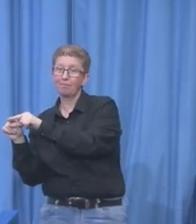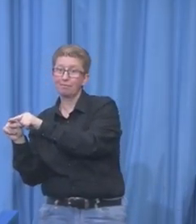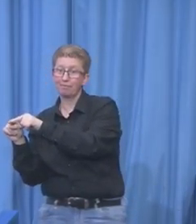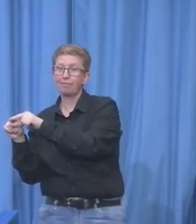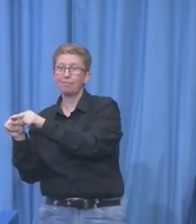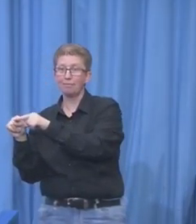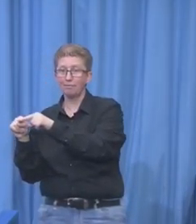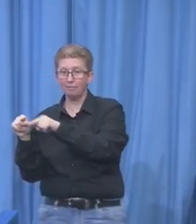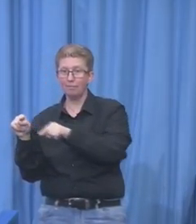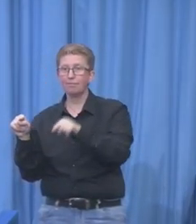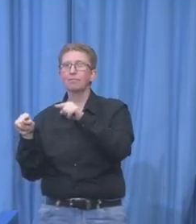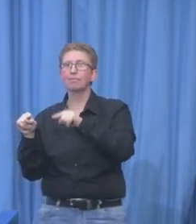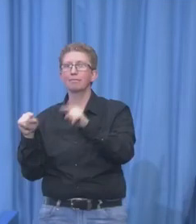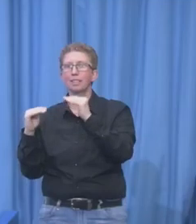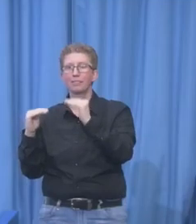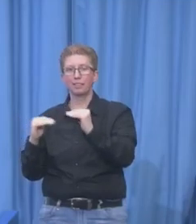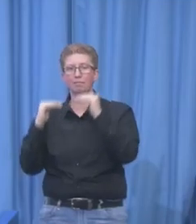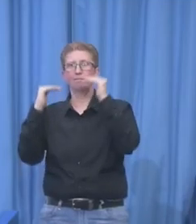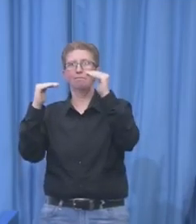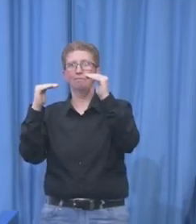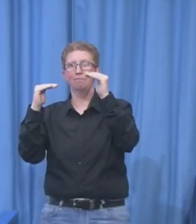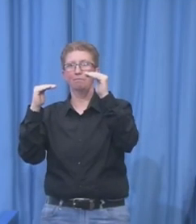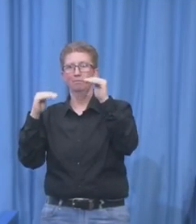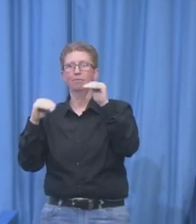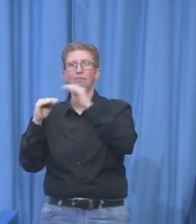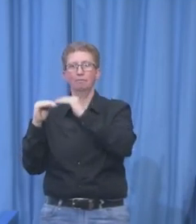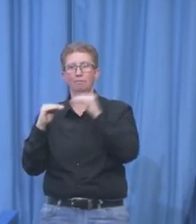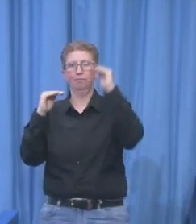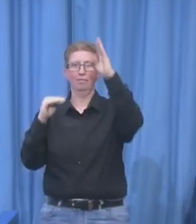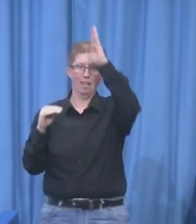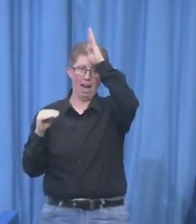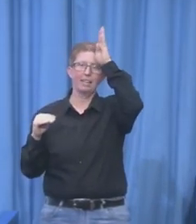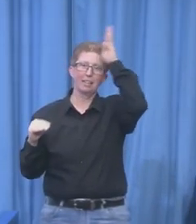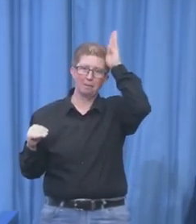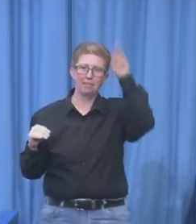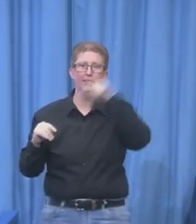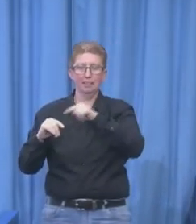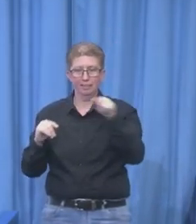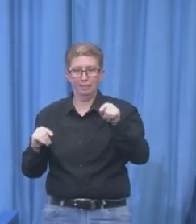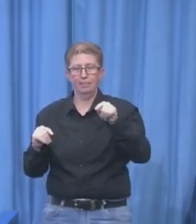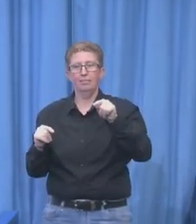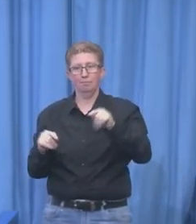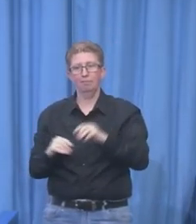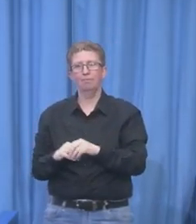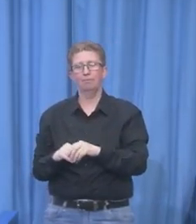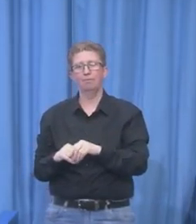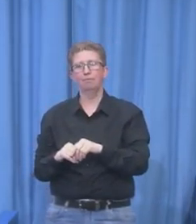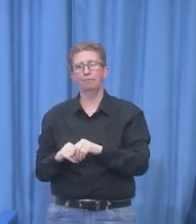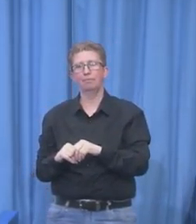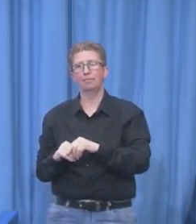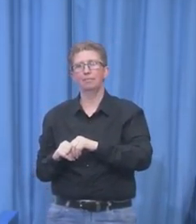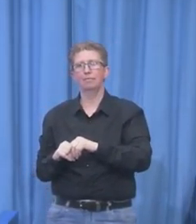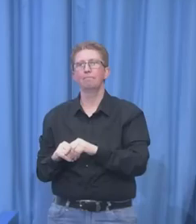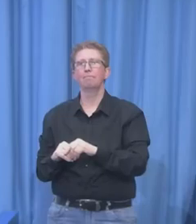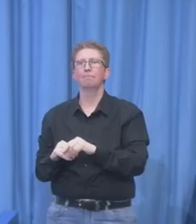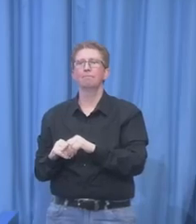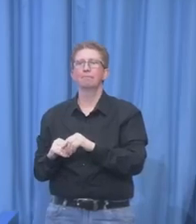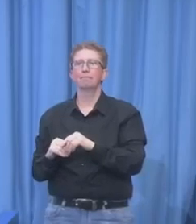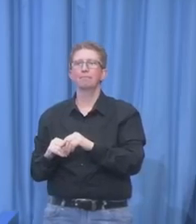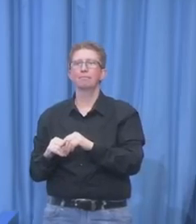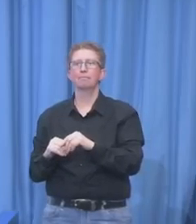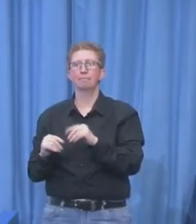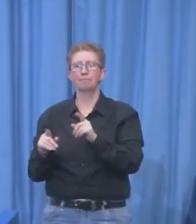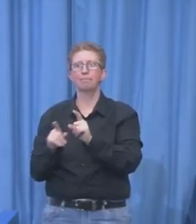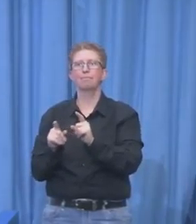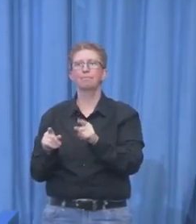with the academia to do it. And also they will get academic credits for their internship. So it's very similar, but